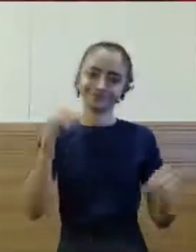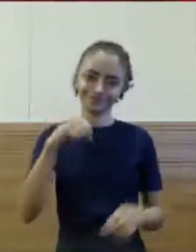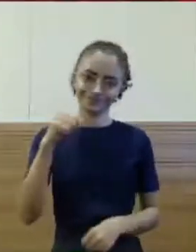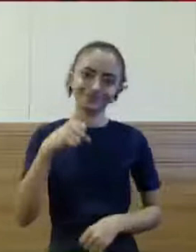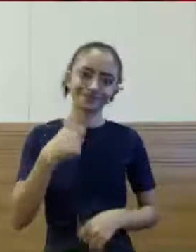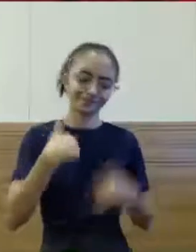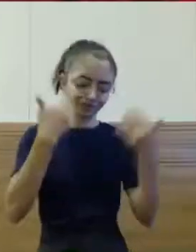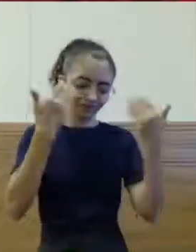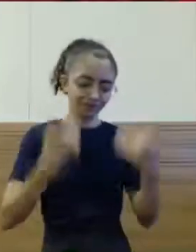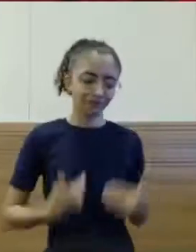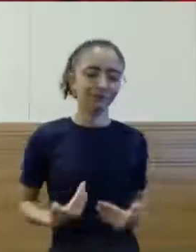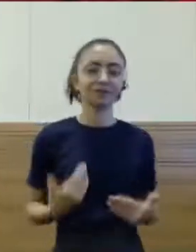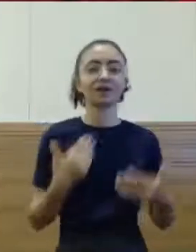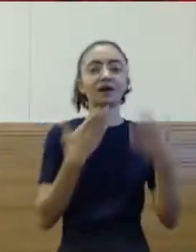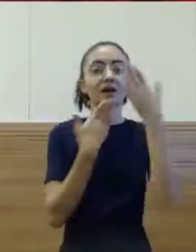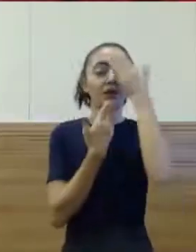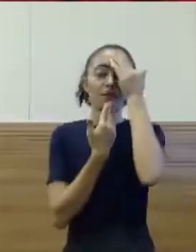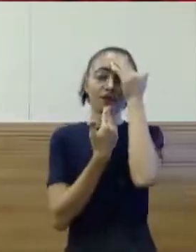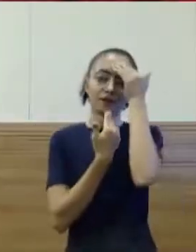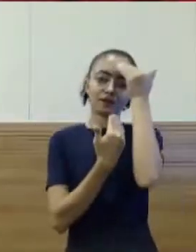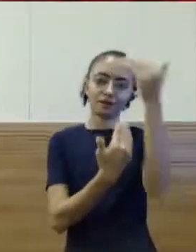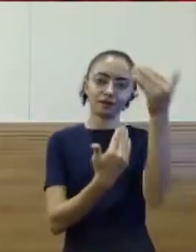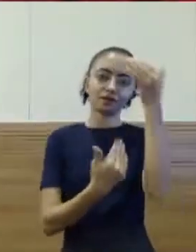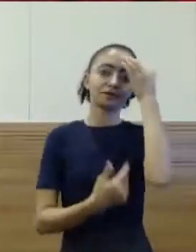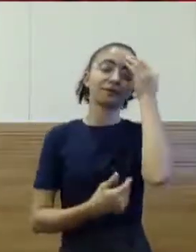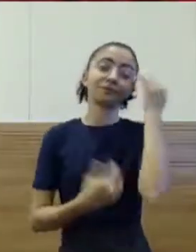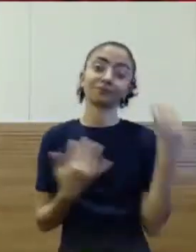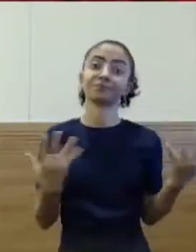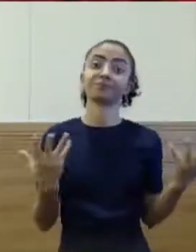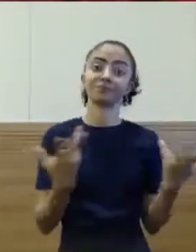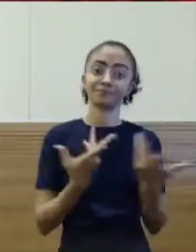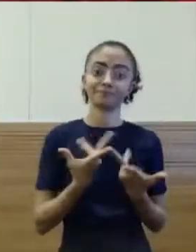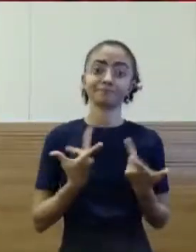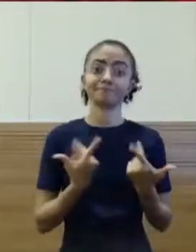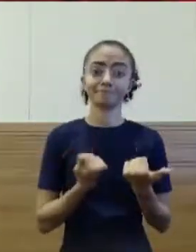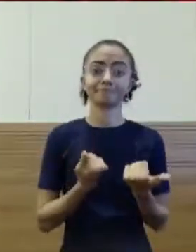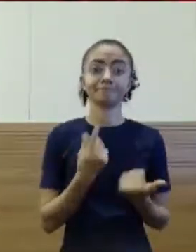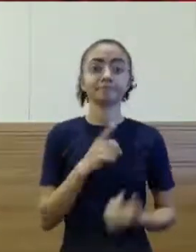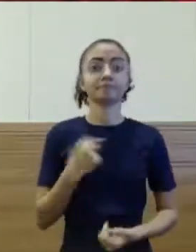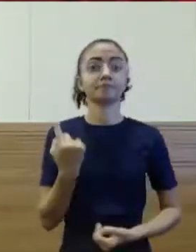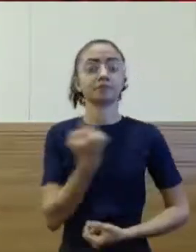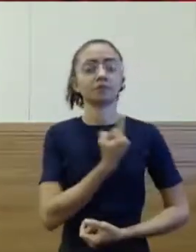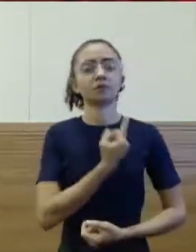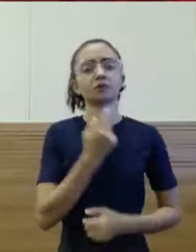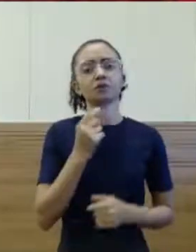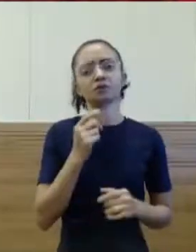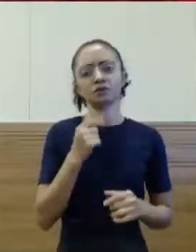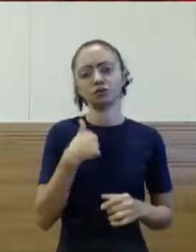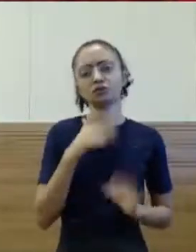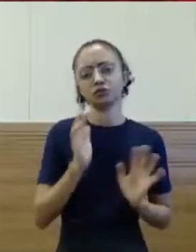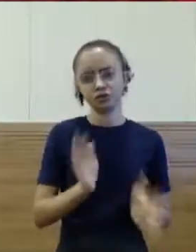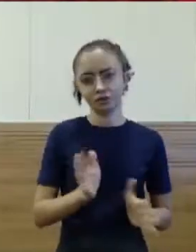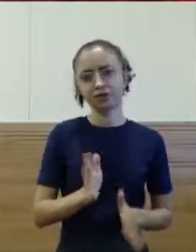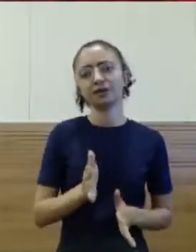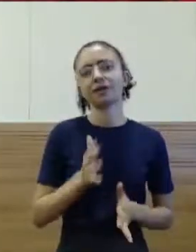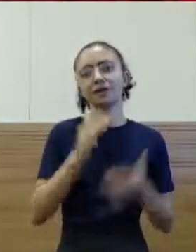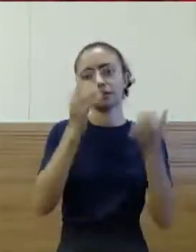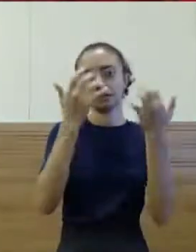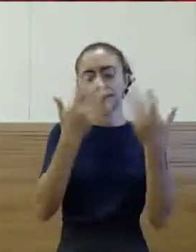here. Thank you very much. Well, it's great. We, as I have mentioned, we did